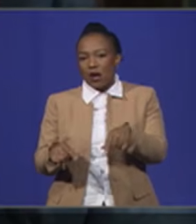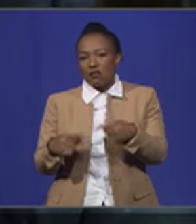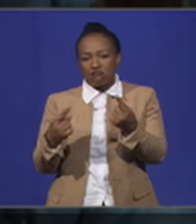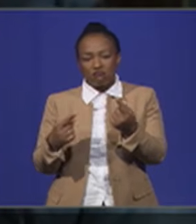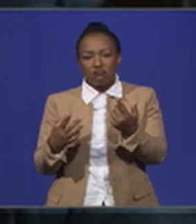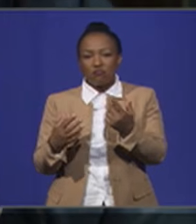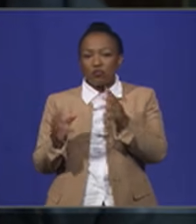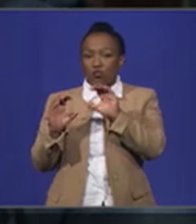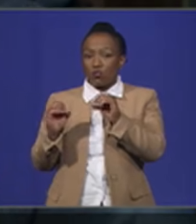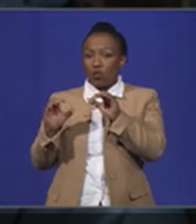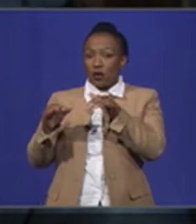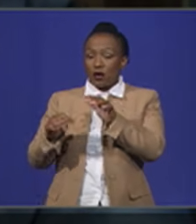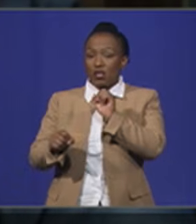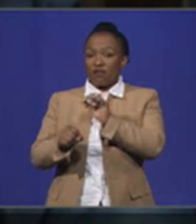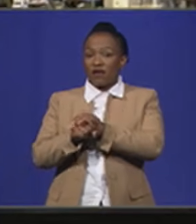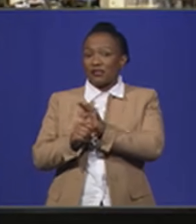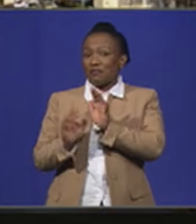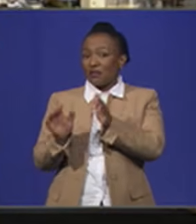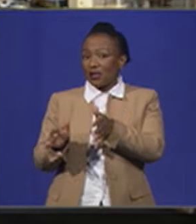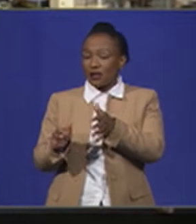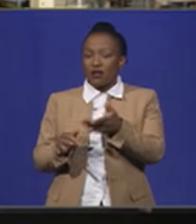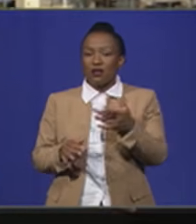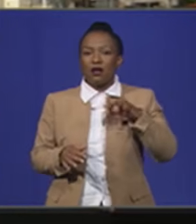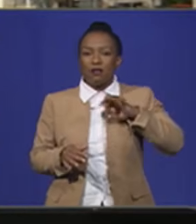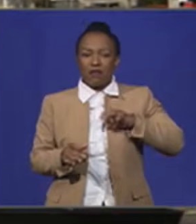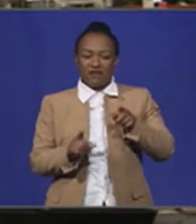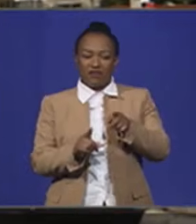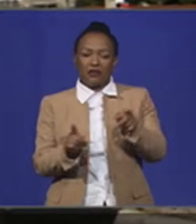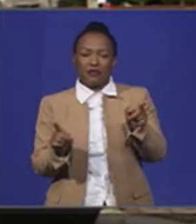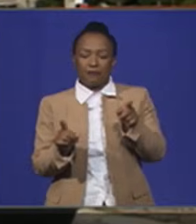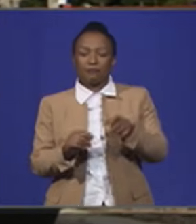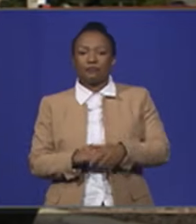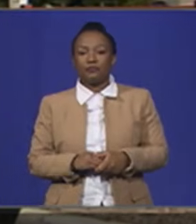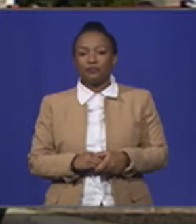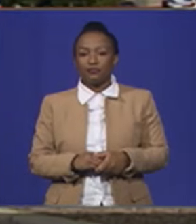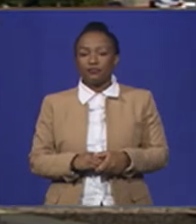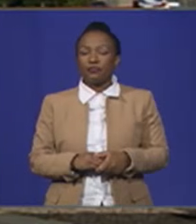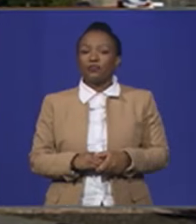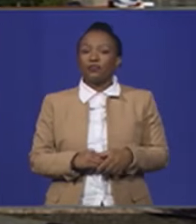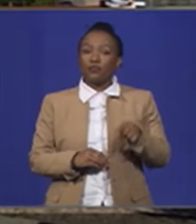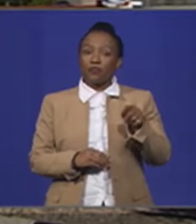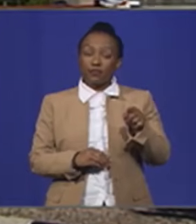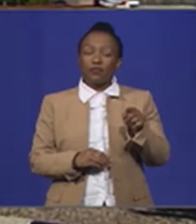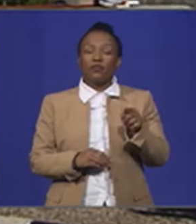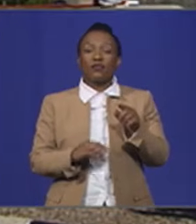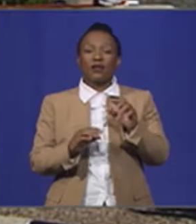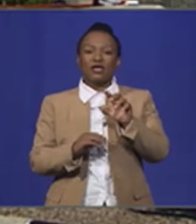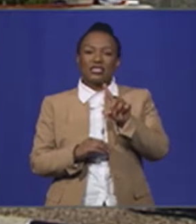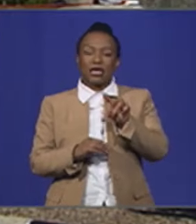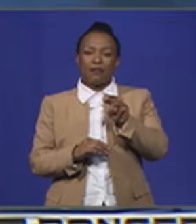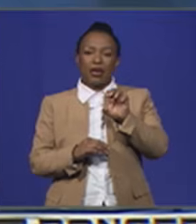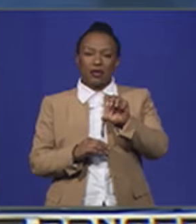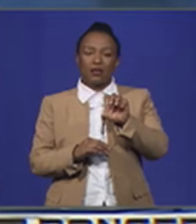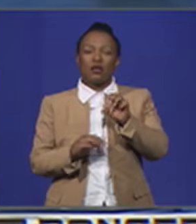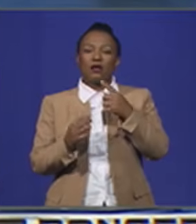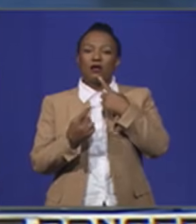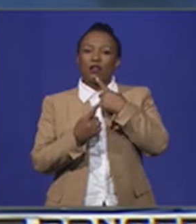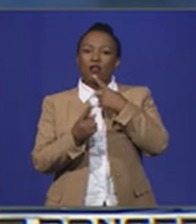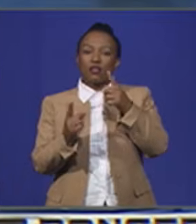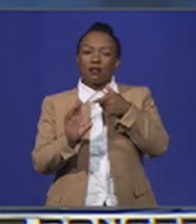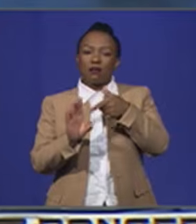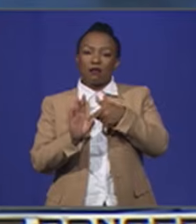the organization but the beneficiaries of the organization. Lefapha la matlotlo le dirile kitsiso ya katoloso ya nakwana ya lekgetho la leokwane